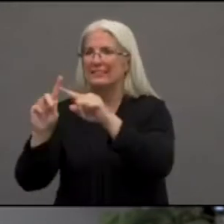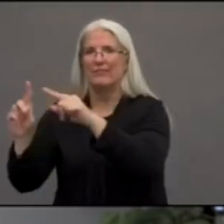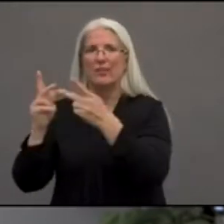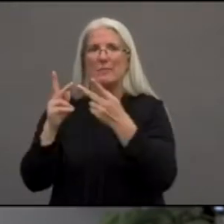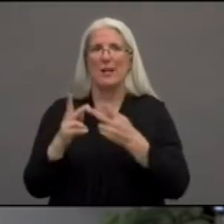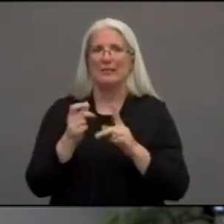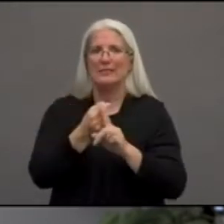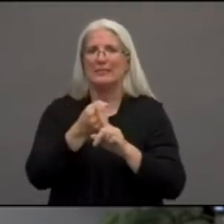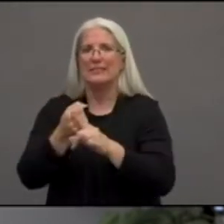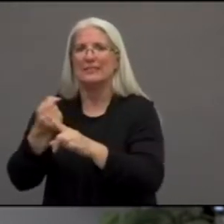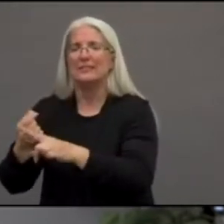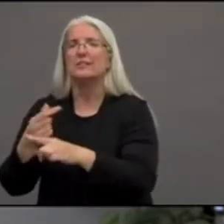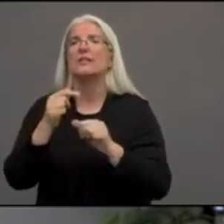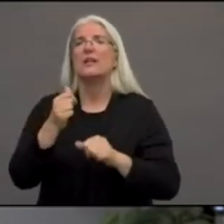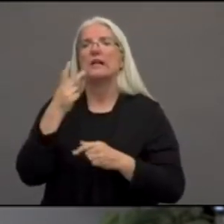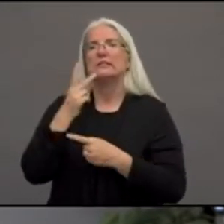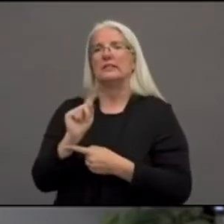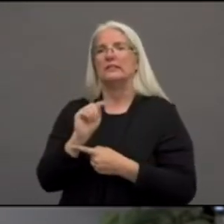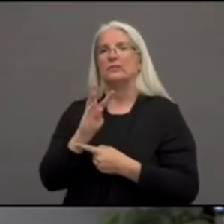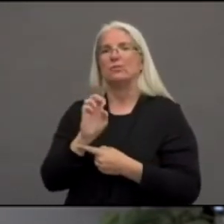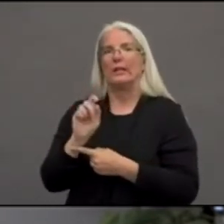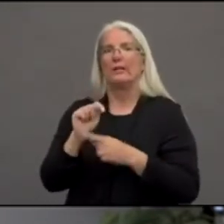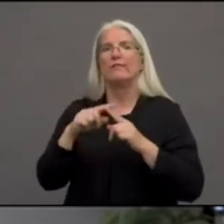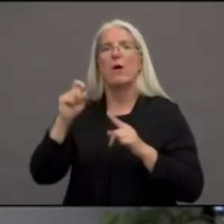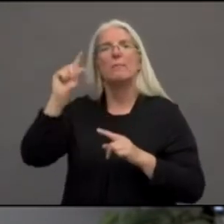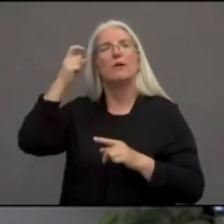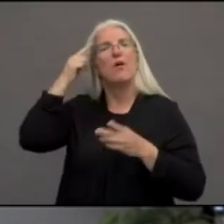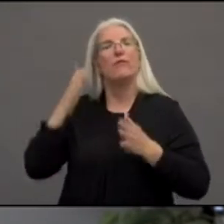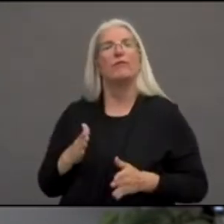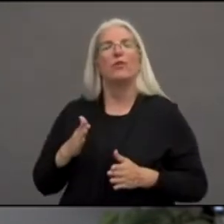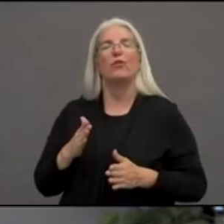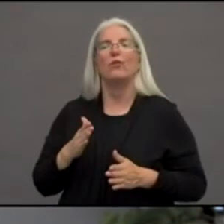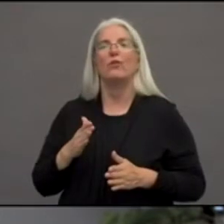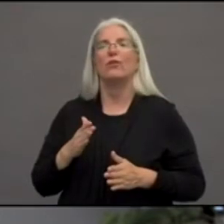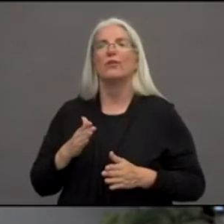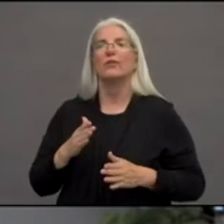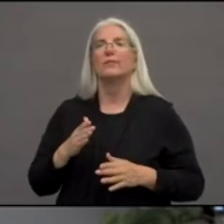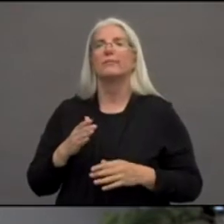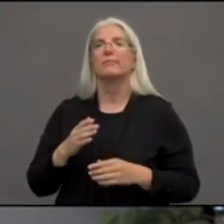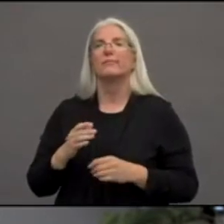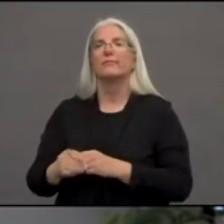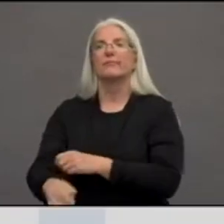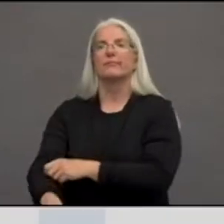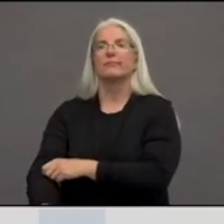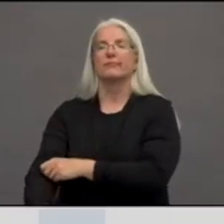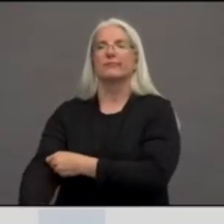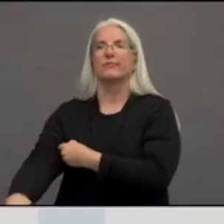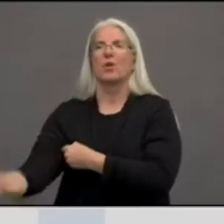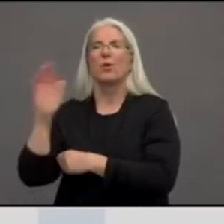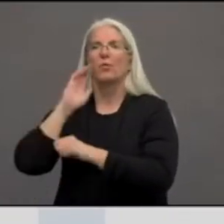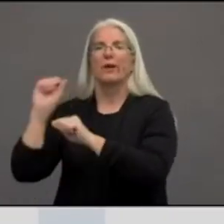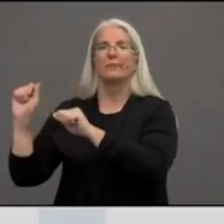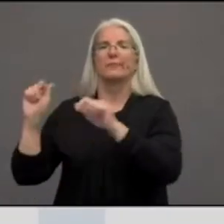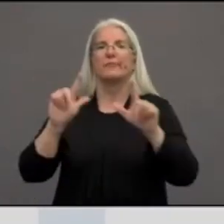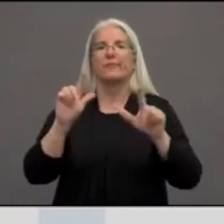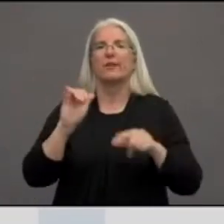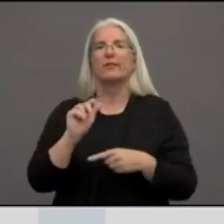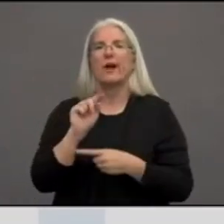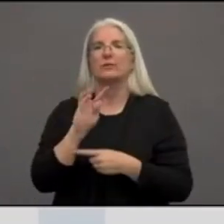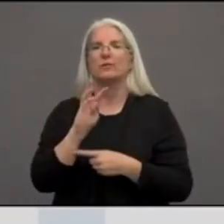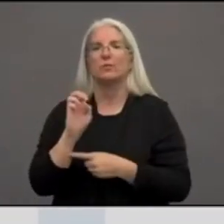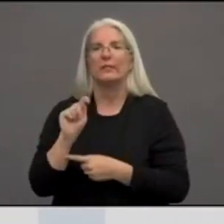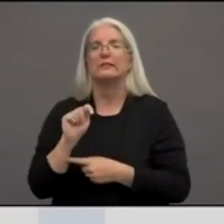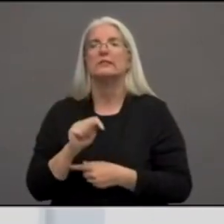tweet from the governor of California. Luis, if you can pull that up, where he says, due to